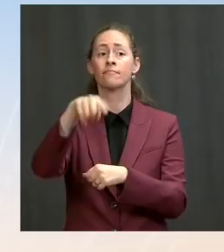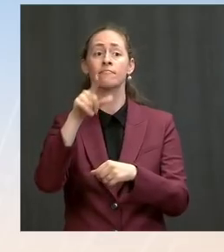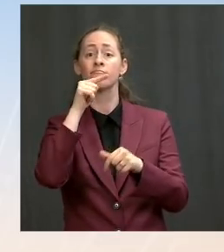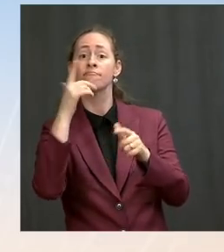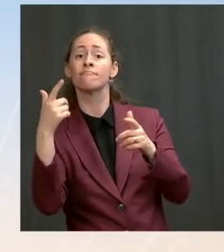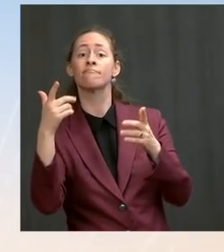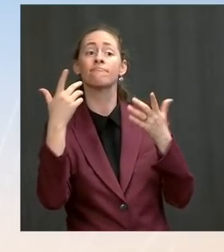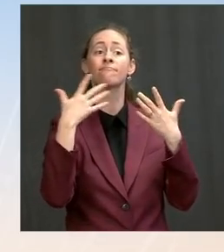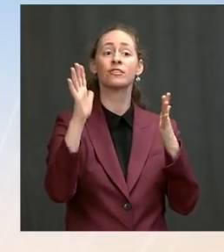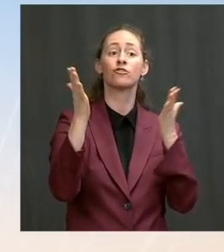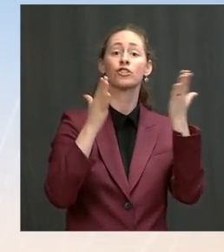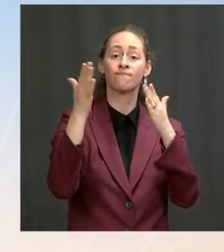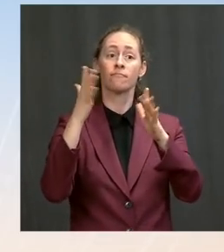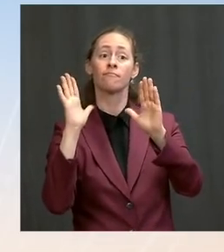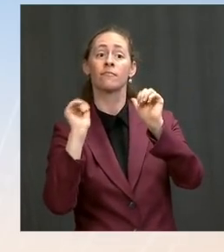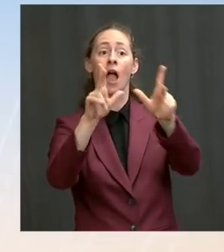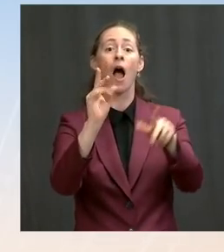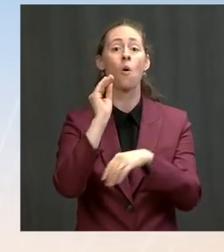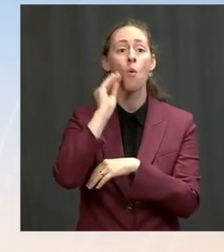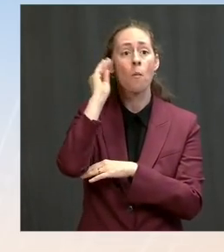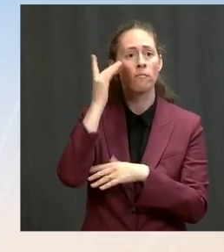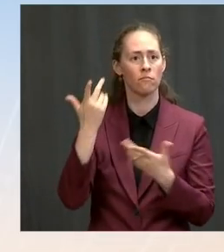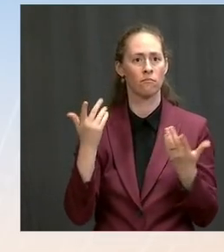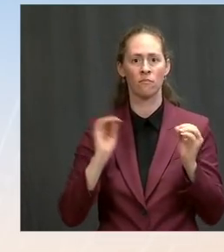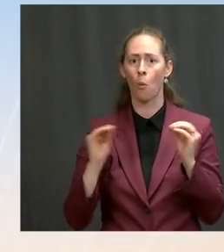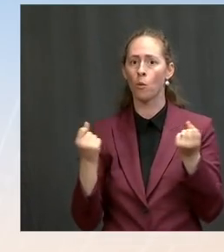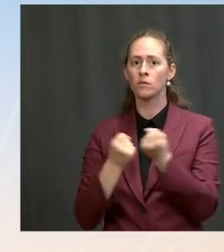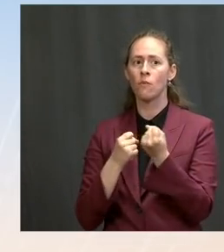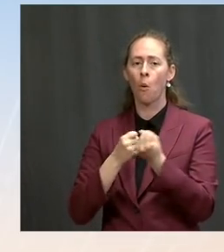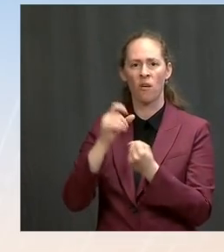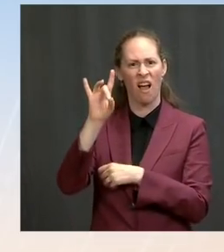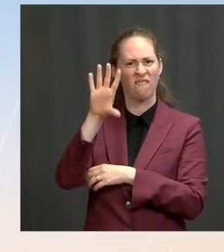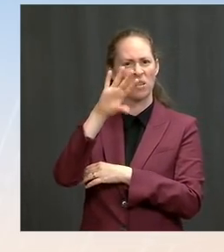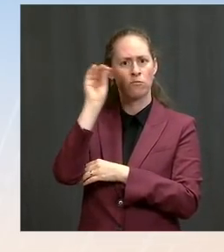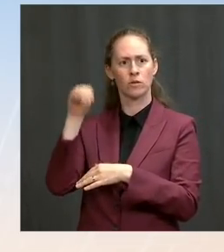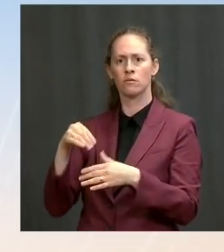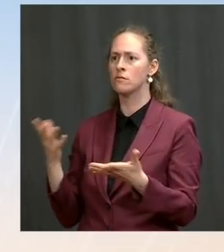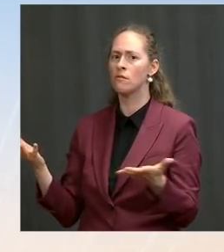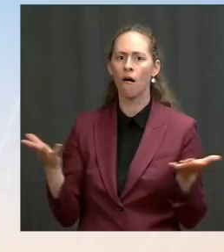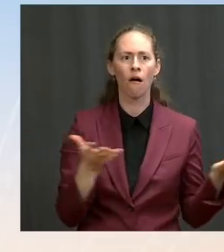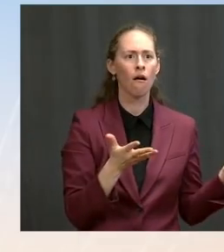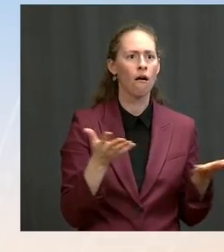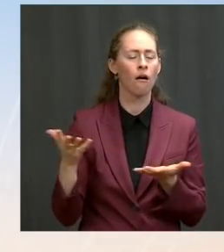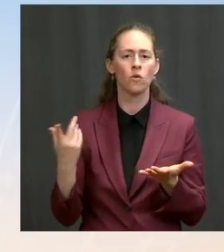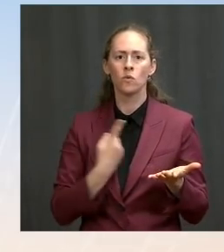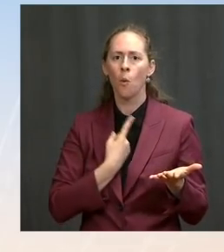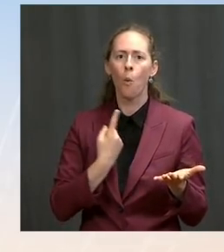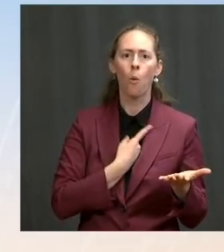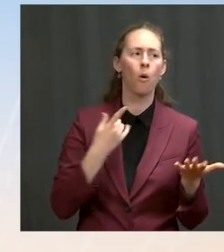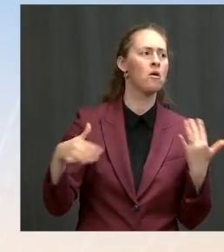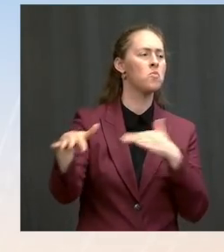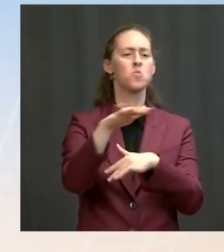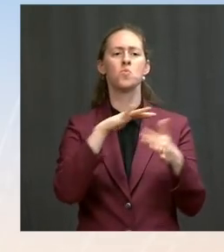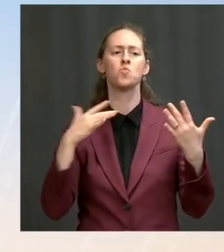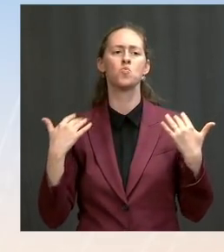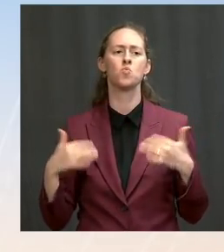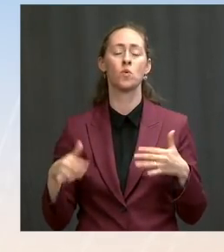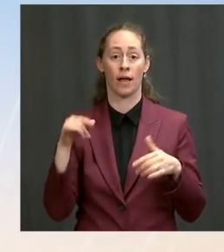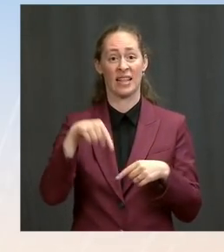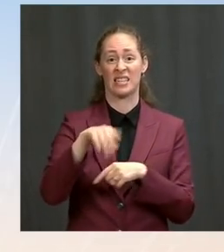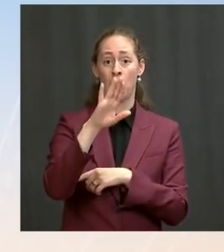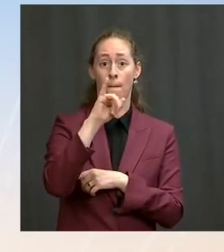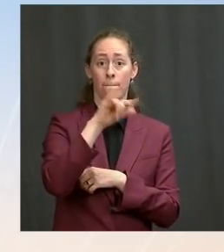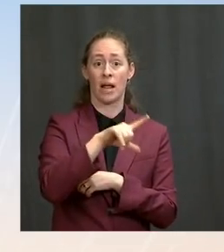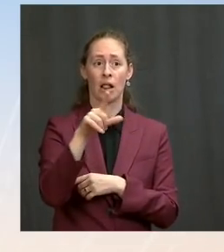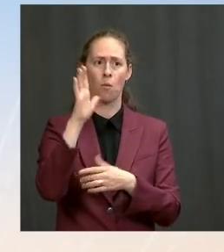has repeatedly reaffirmed, we have a sacred obligation to care for those who serve, and this bipartisan bill will help our rural veterans get